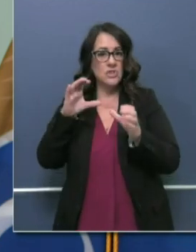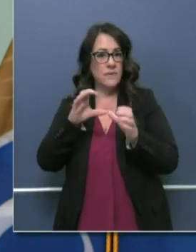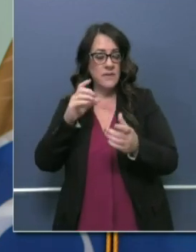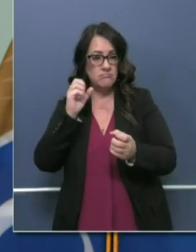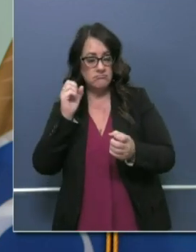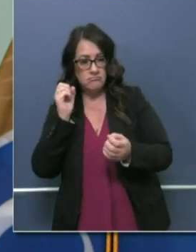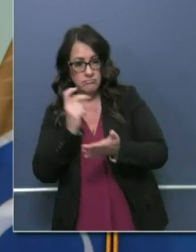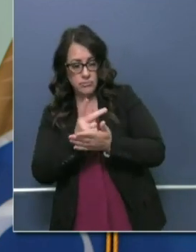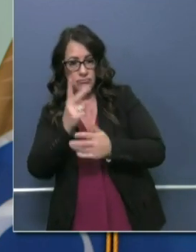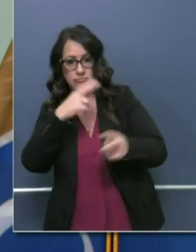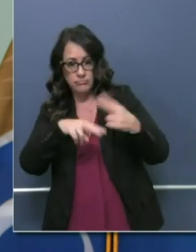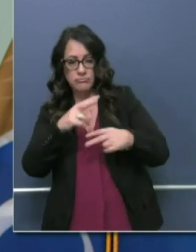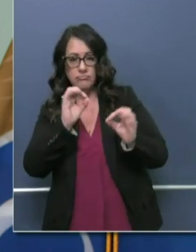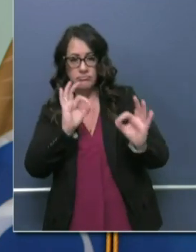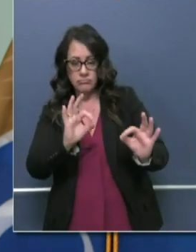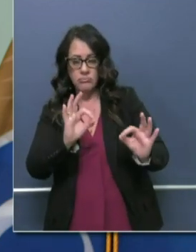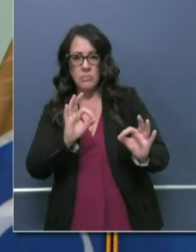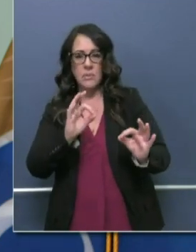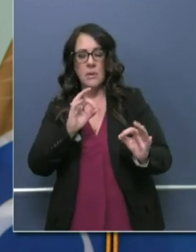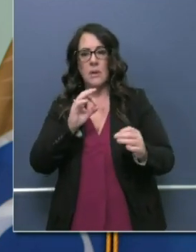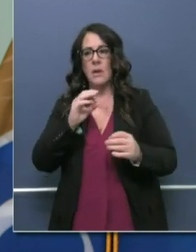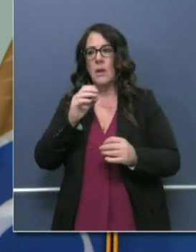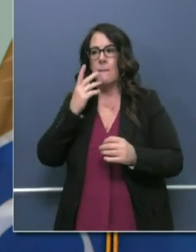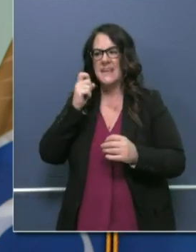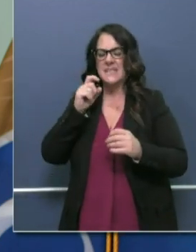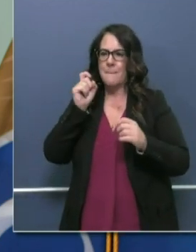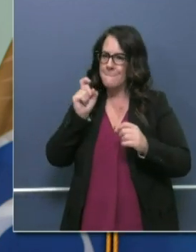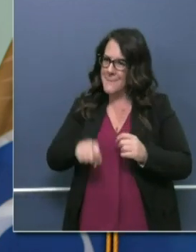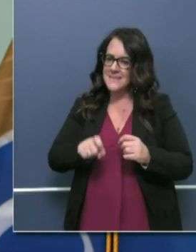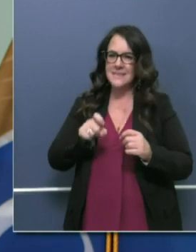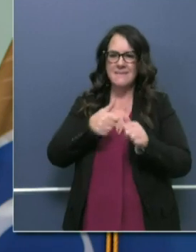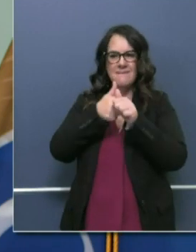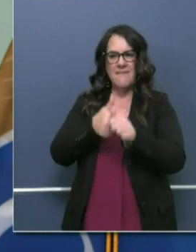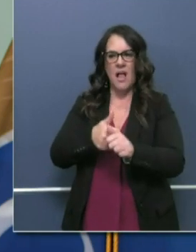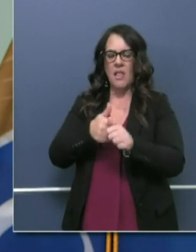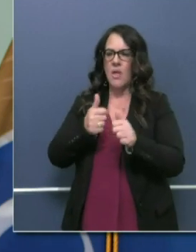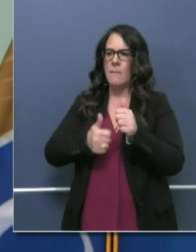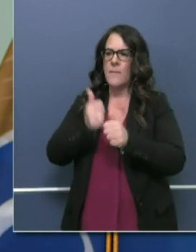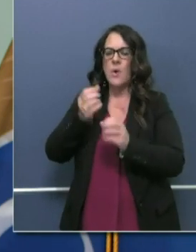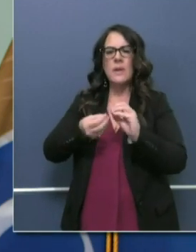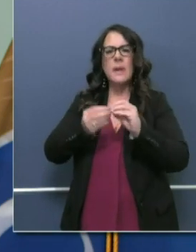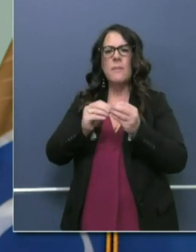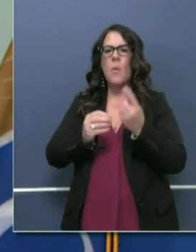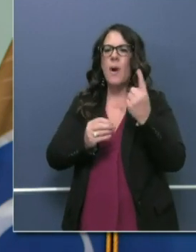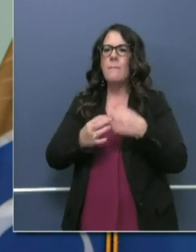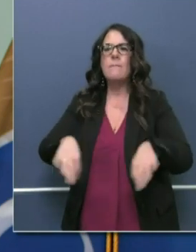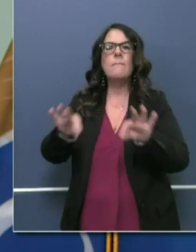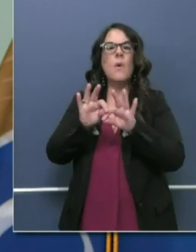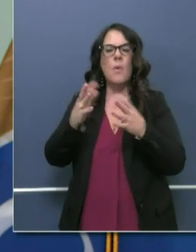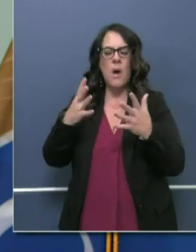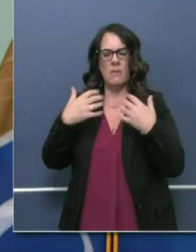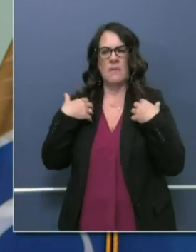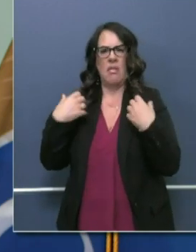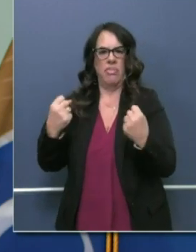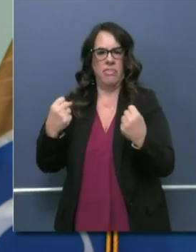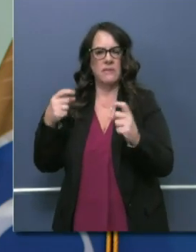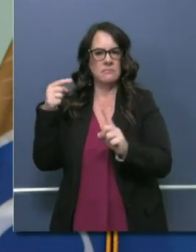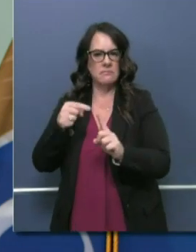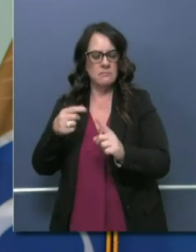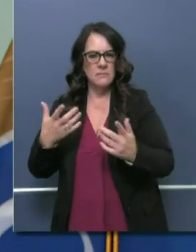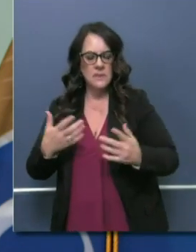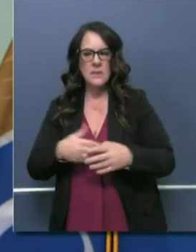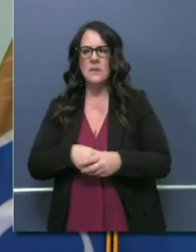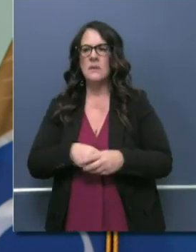those conditions and criteria from a health frame are going to be met. Once that is done, we need